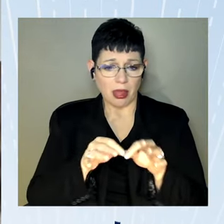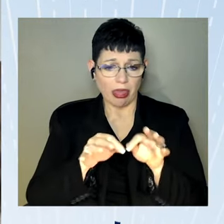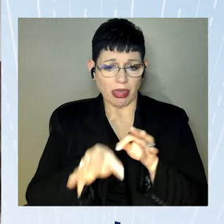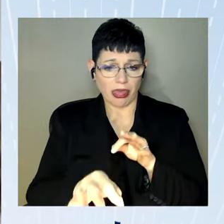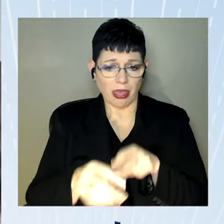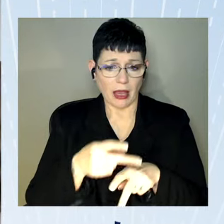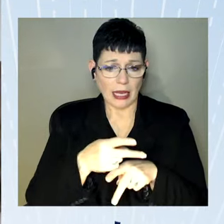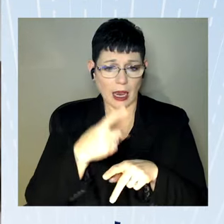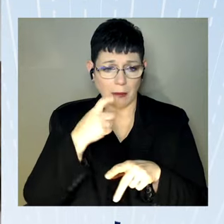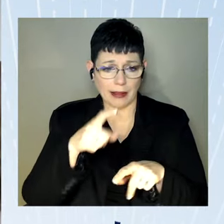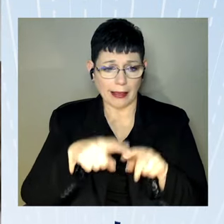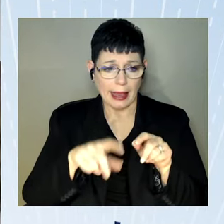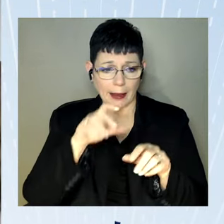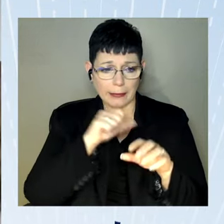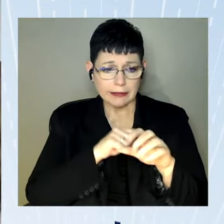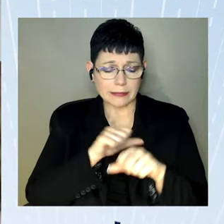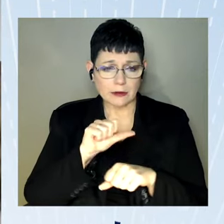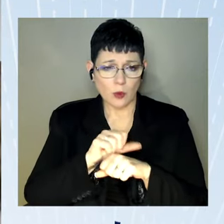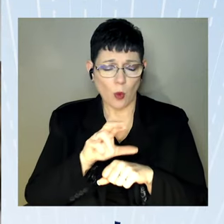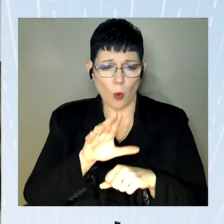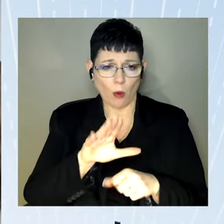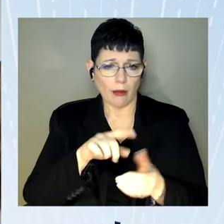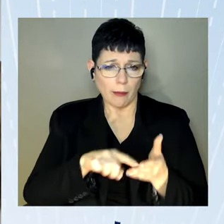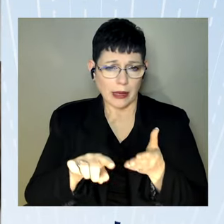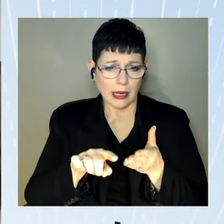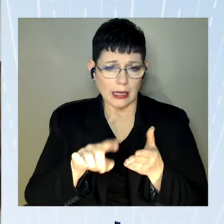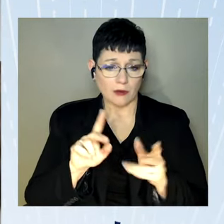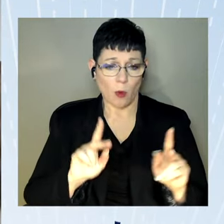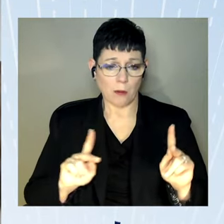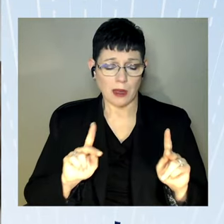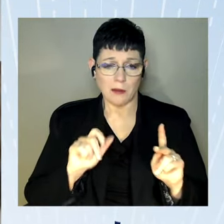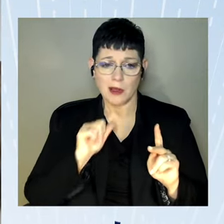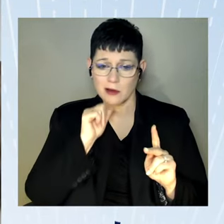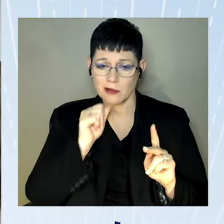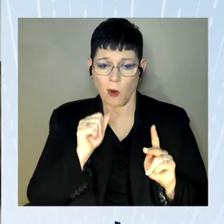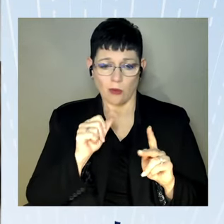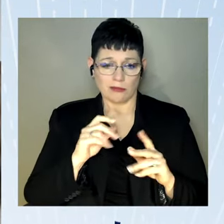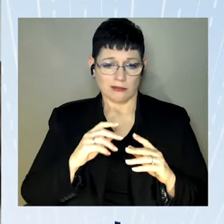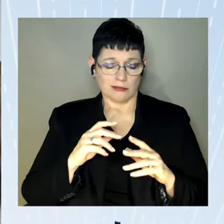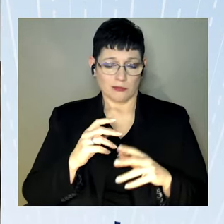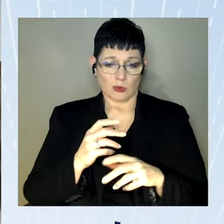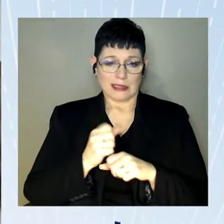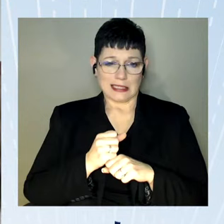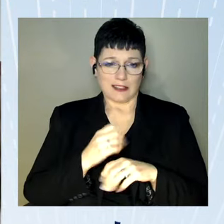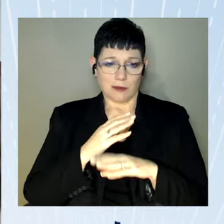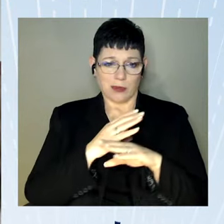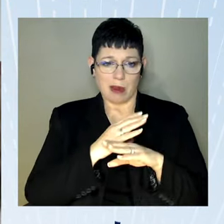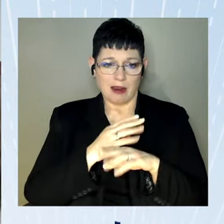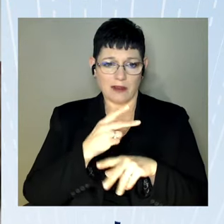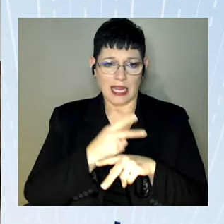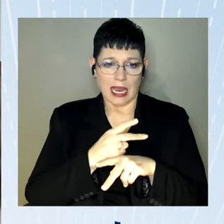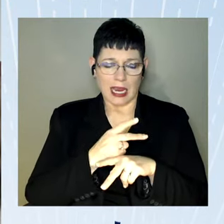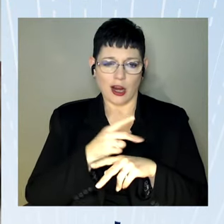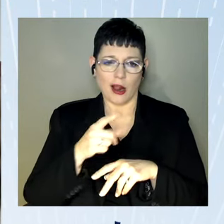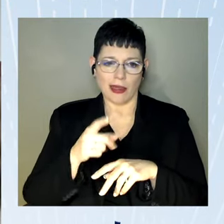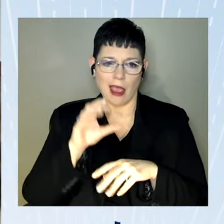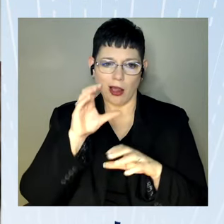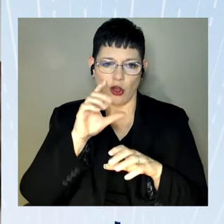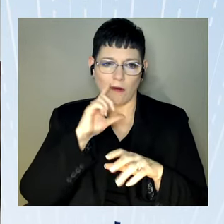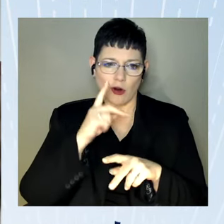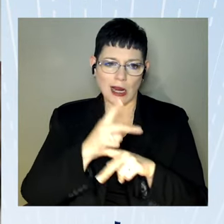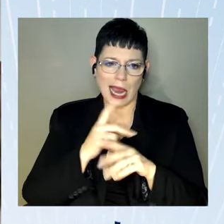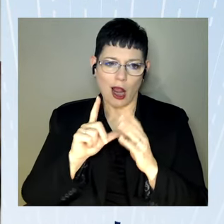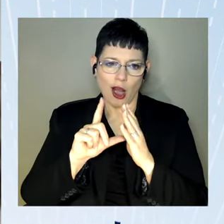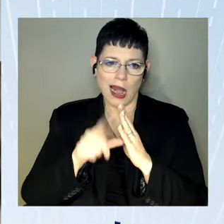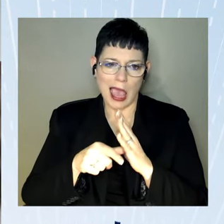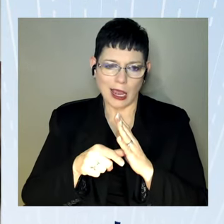miss work or their pay. So people don't get preventative care. People seek care in late stages of their illness when it could have been